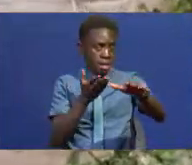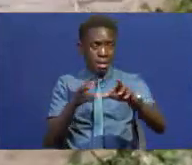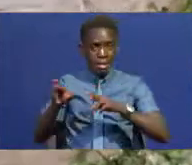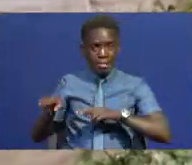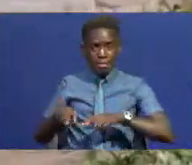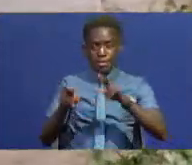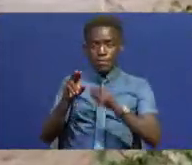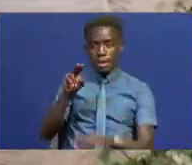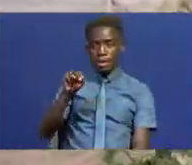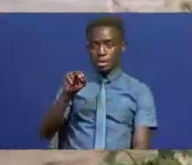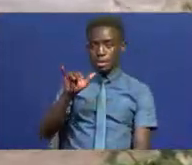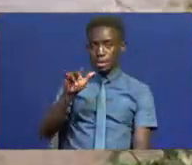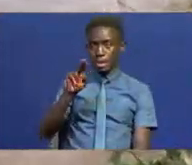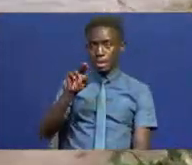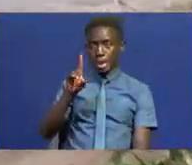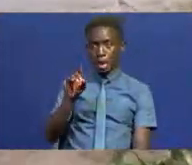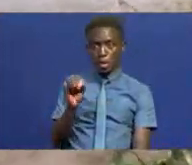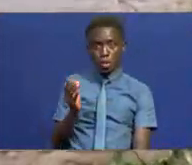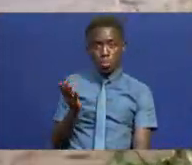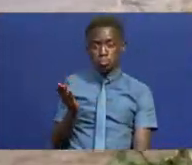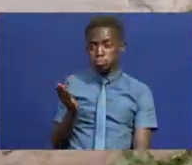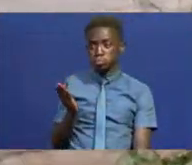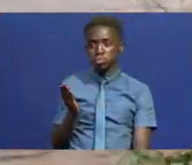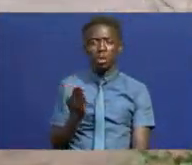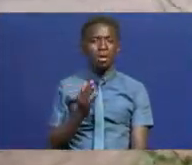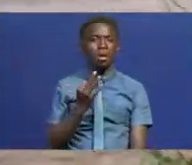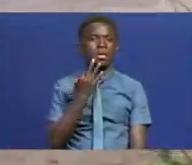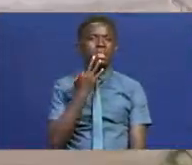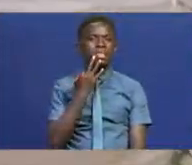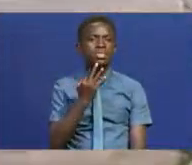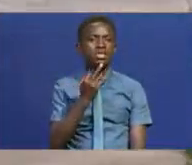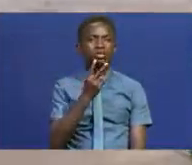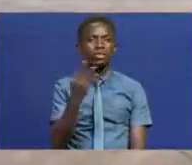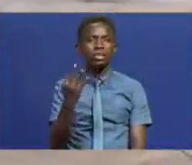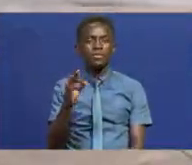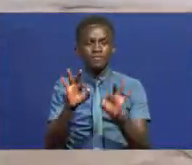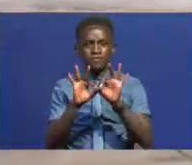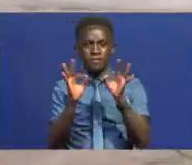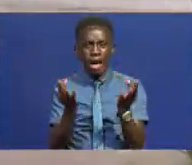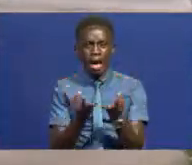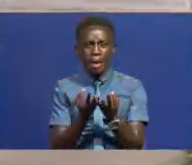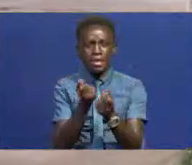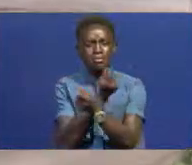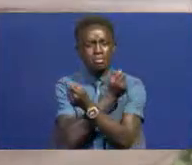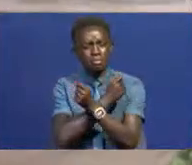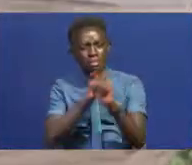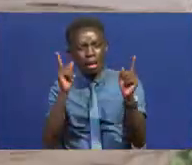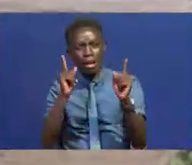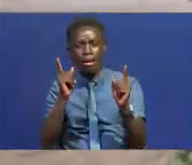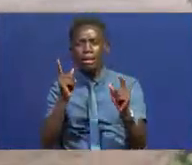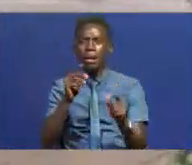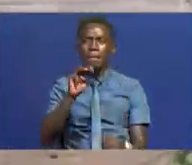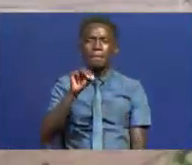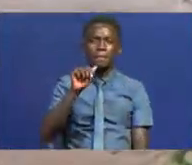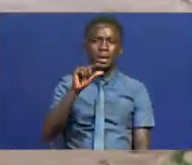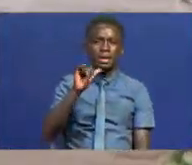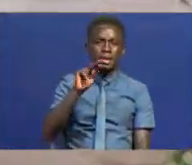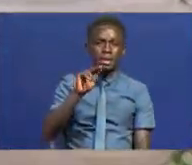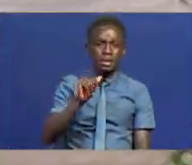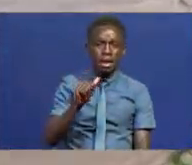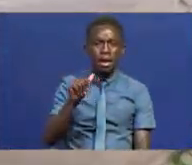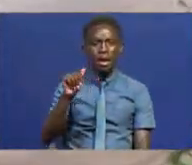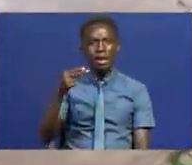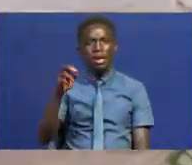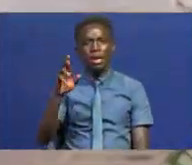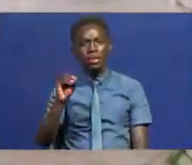least 323 families have been displaced in Nombaka, Magina, and Ahero areas, and locals now want a lasting